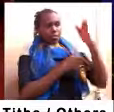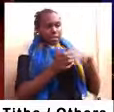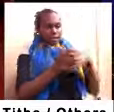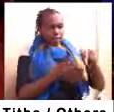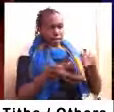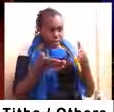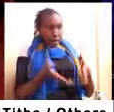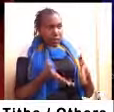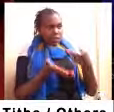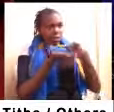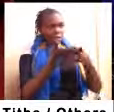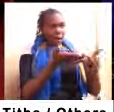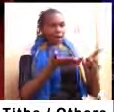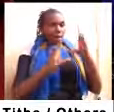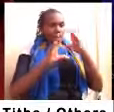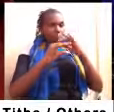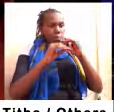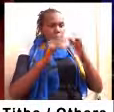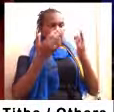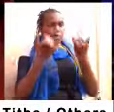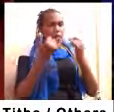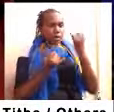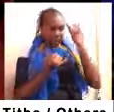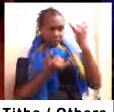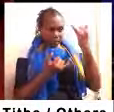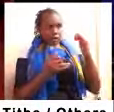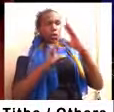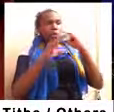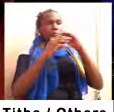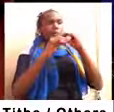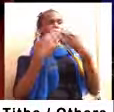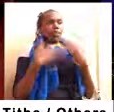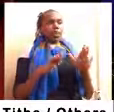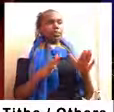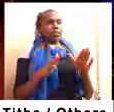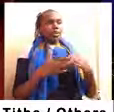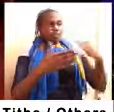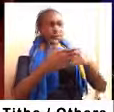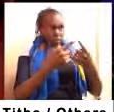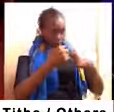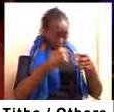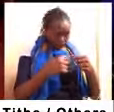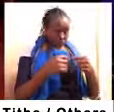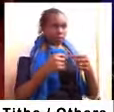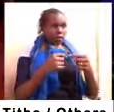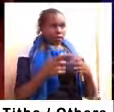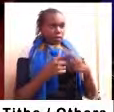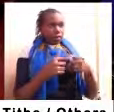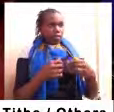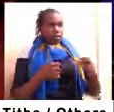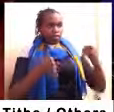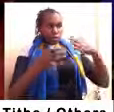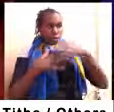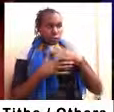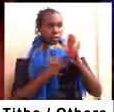shofar. So imagine if he had blown the shofar before he came, he would have been amazed. Like, I was coming